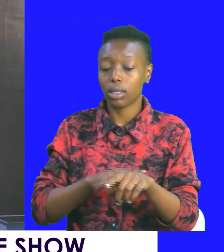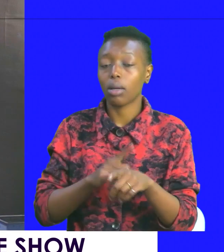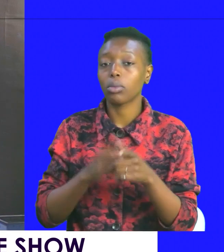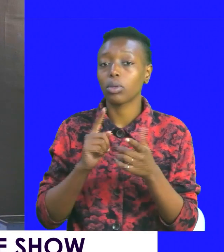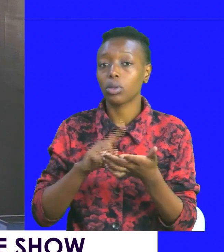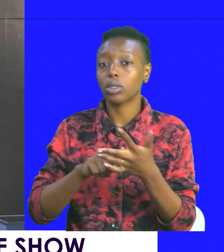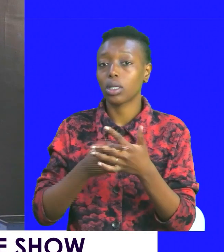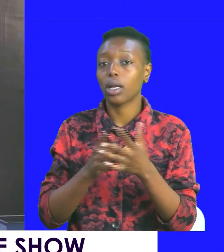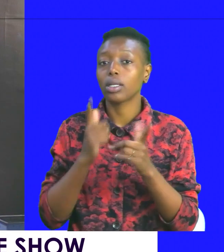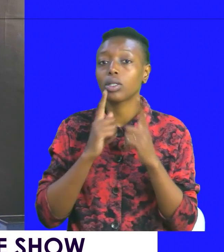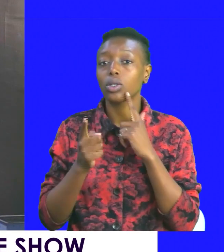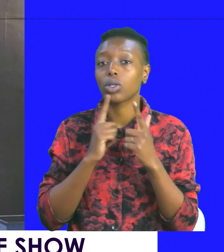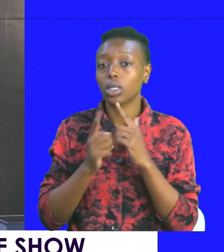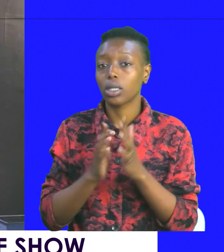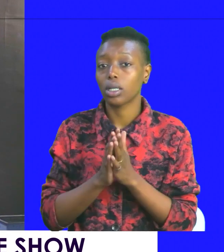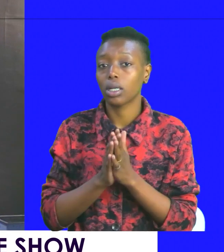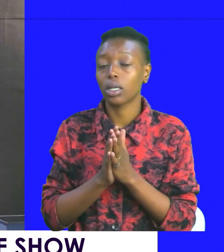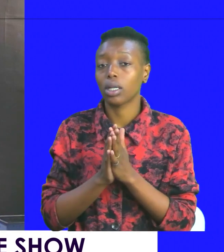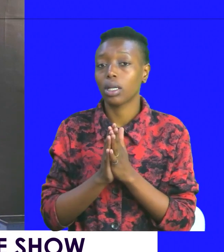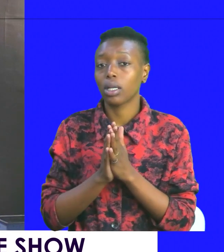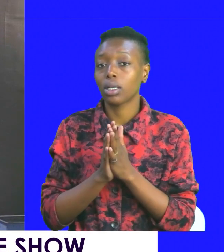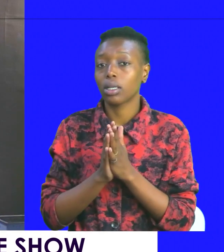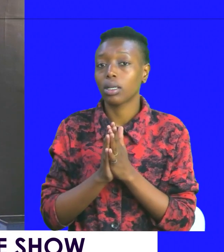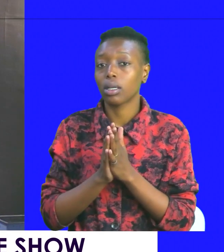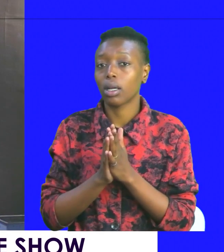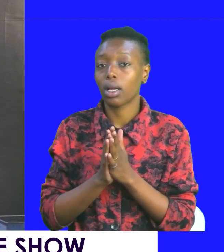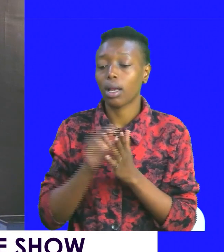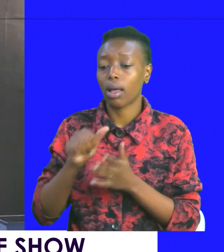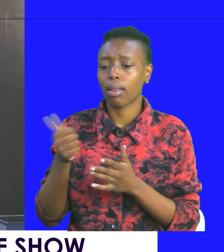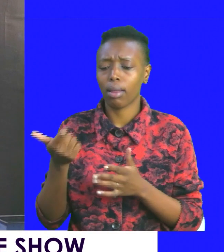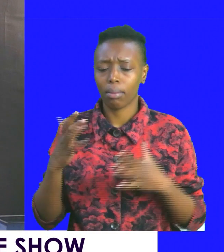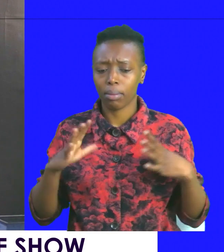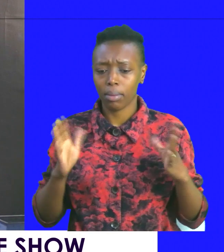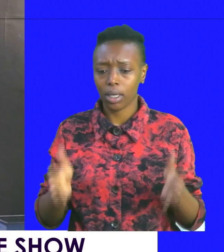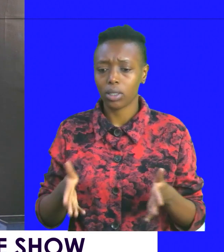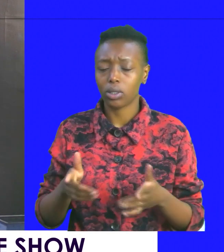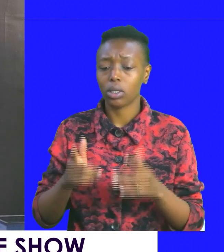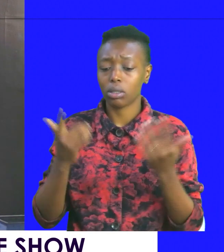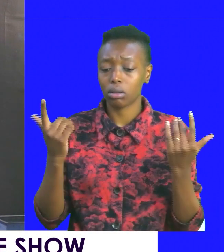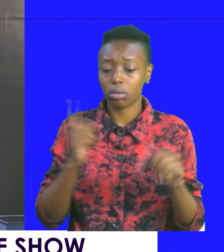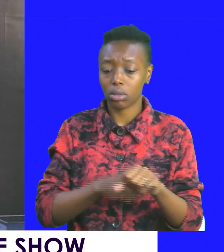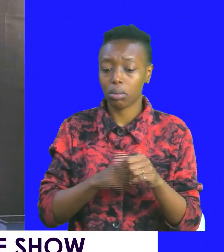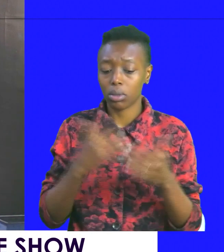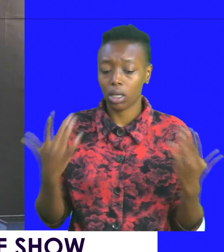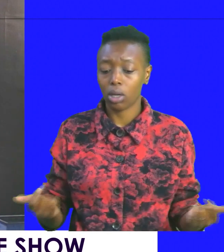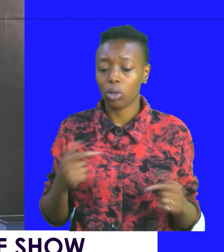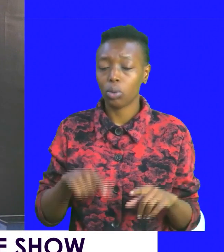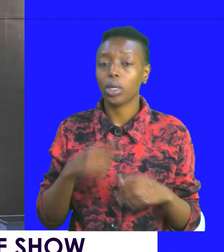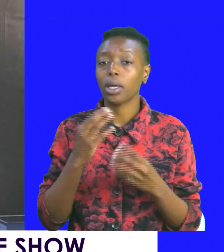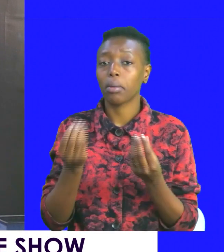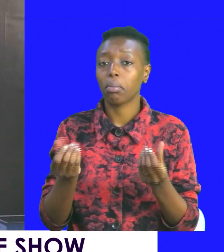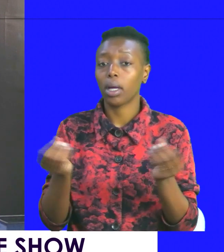I had somebody telling me, and you know, that nowadays we don't buy